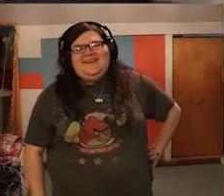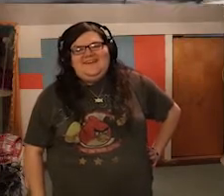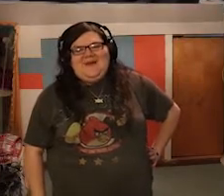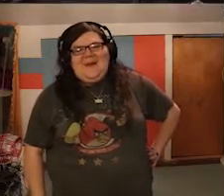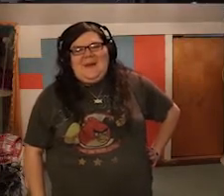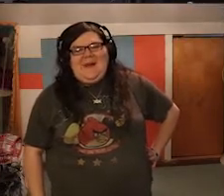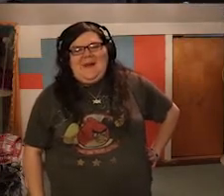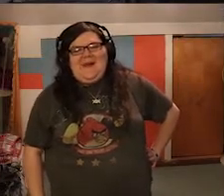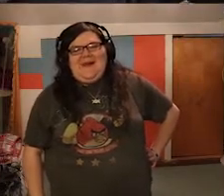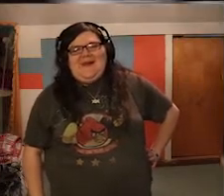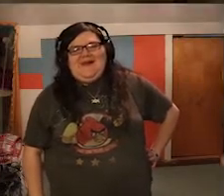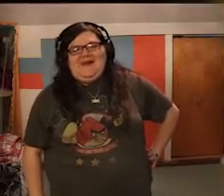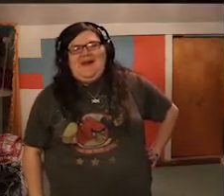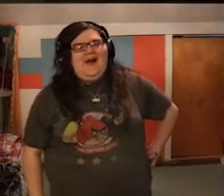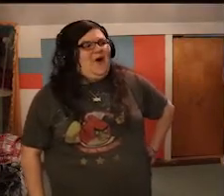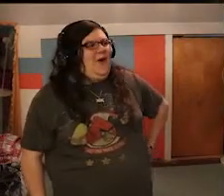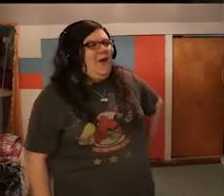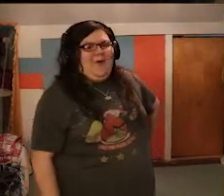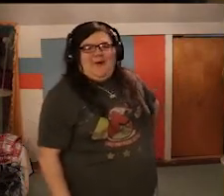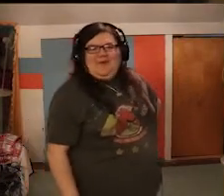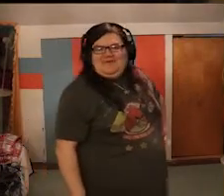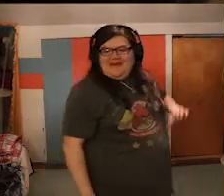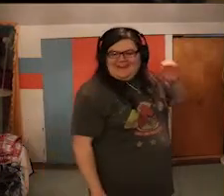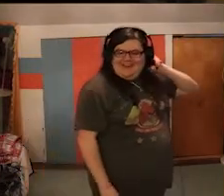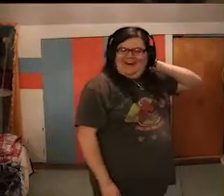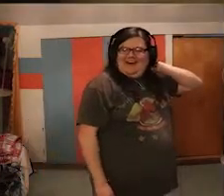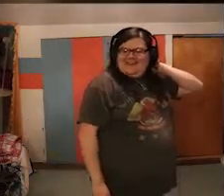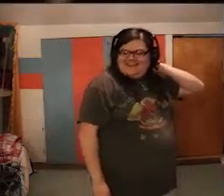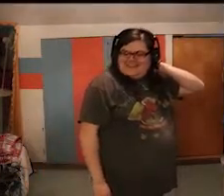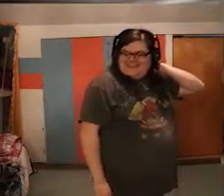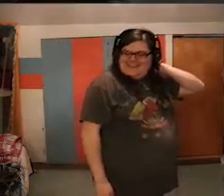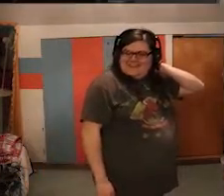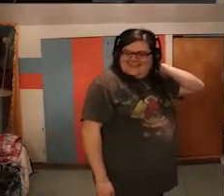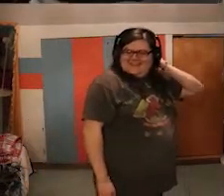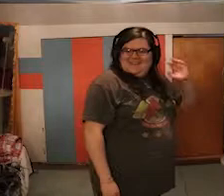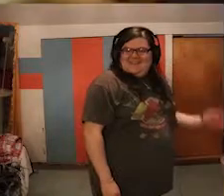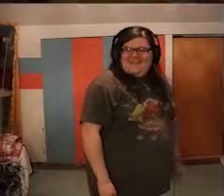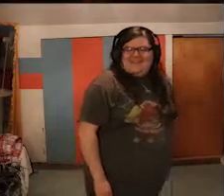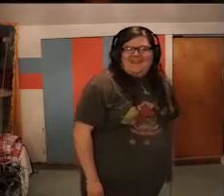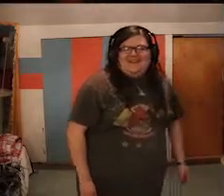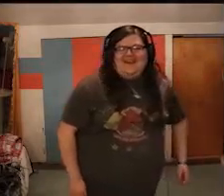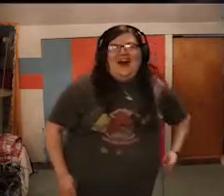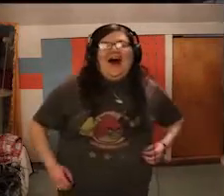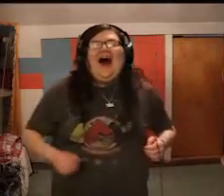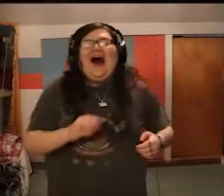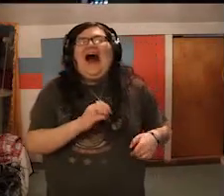And while you're out there, a new outfit. What's wrong with this? Oh one? My gosh! Oh, actually, never